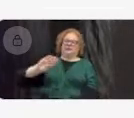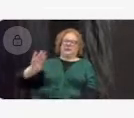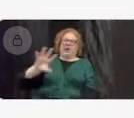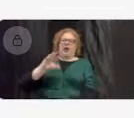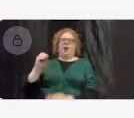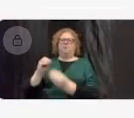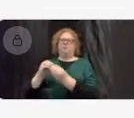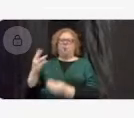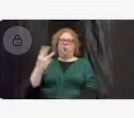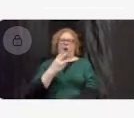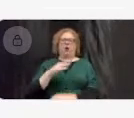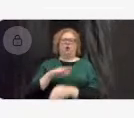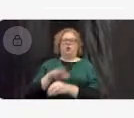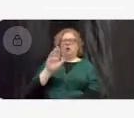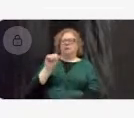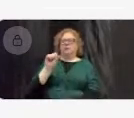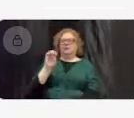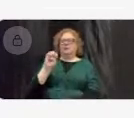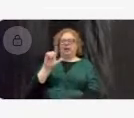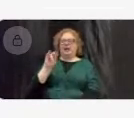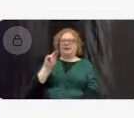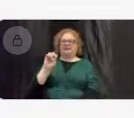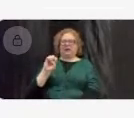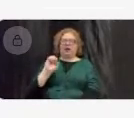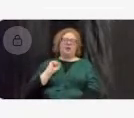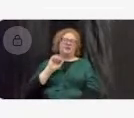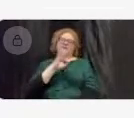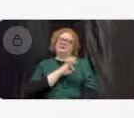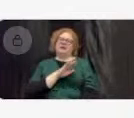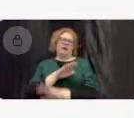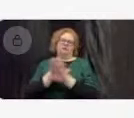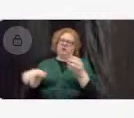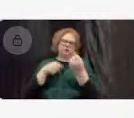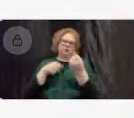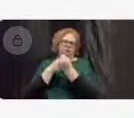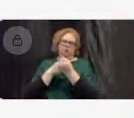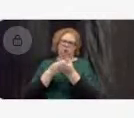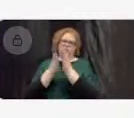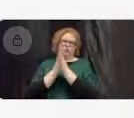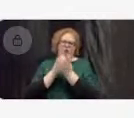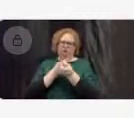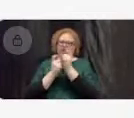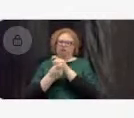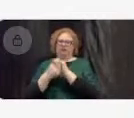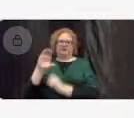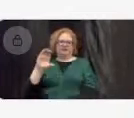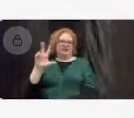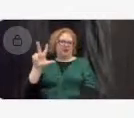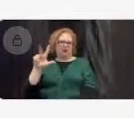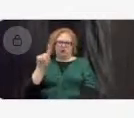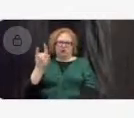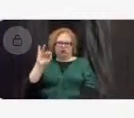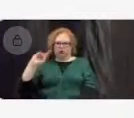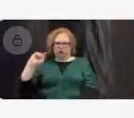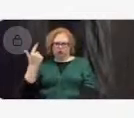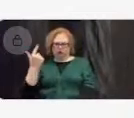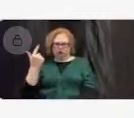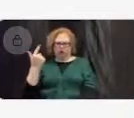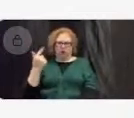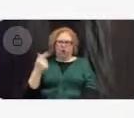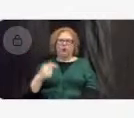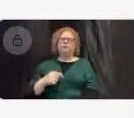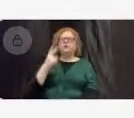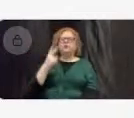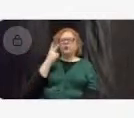Road. Staff is not supportive of the requested C3 rezoning. Staff views the requested C3